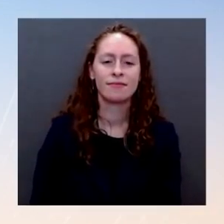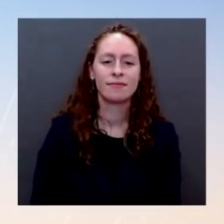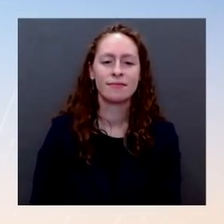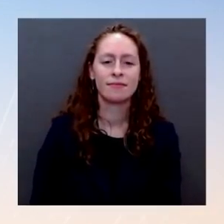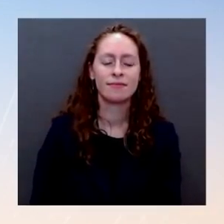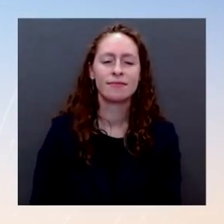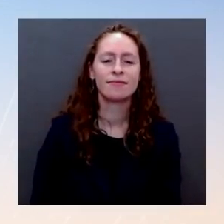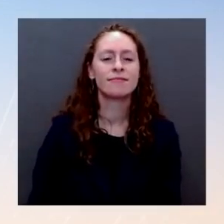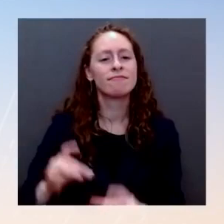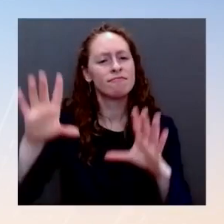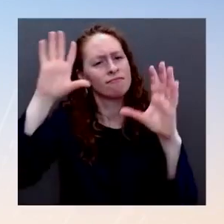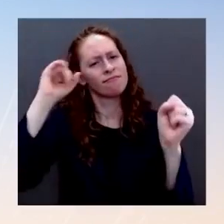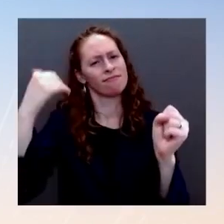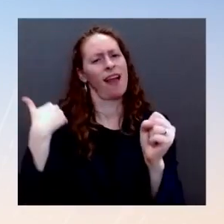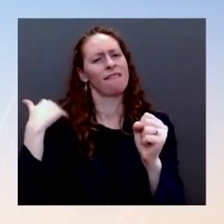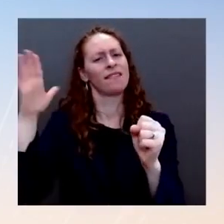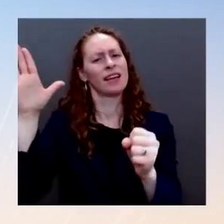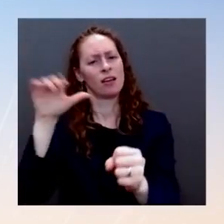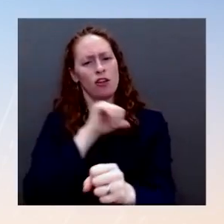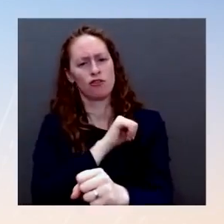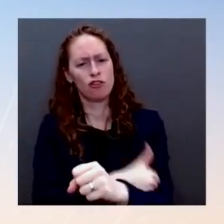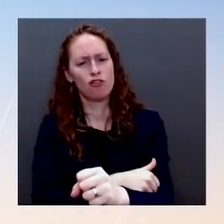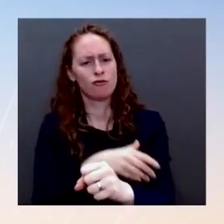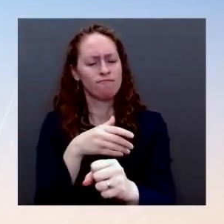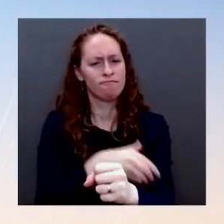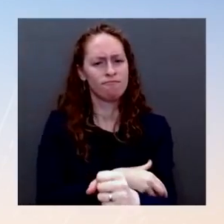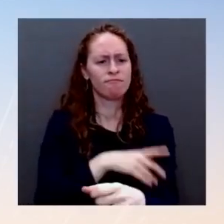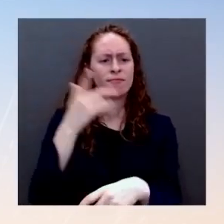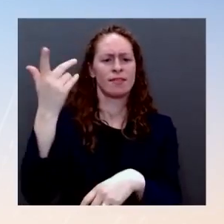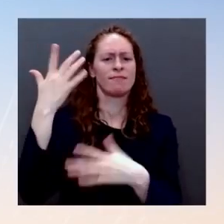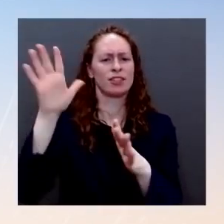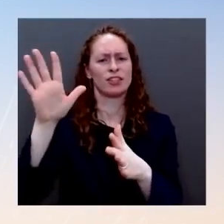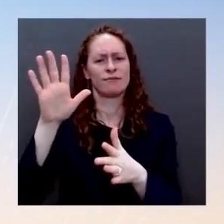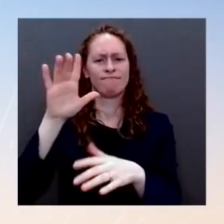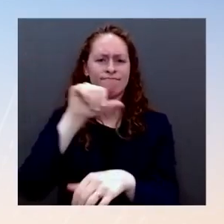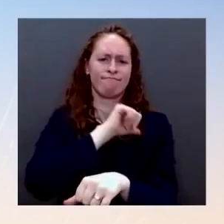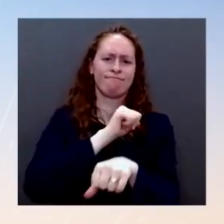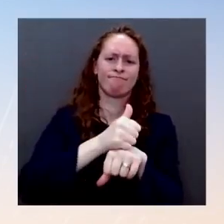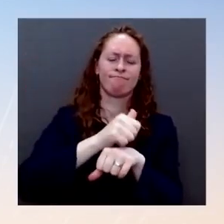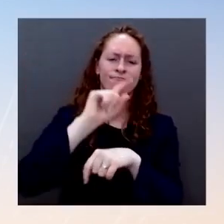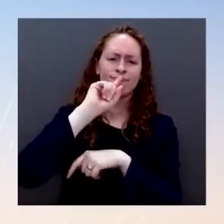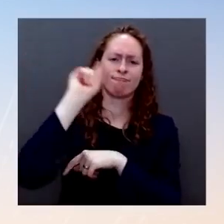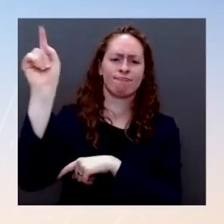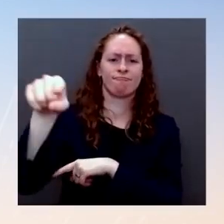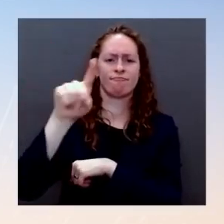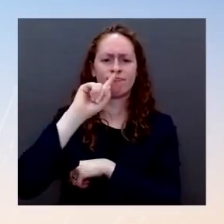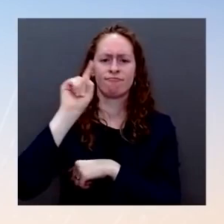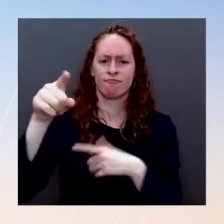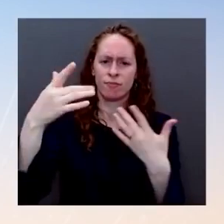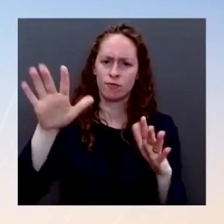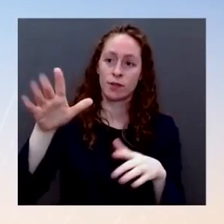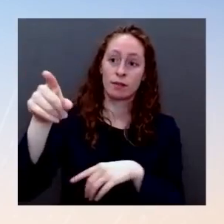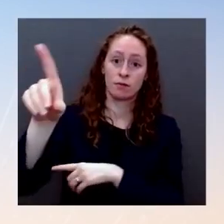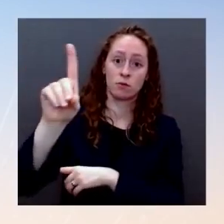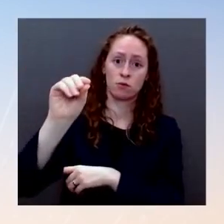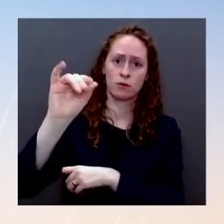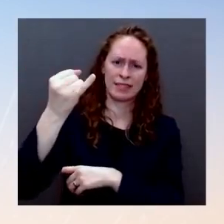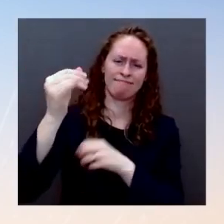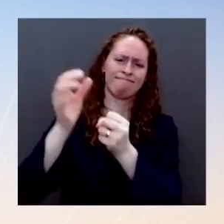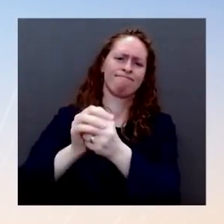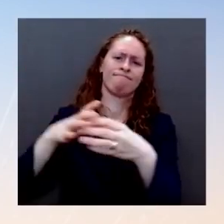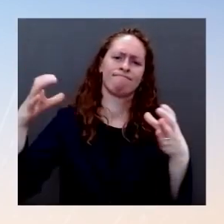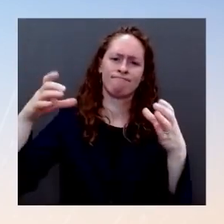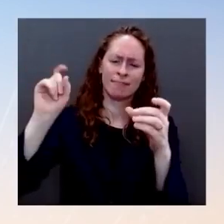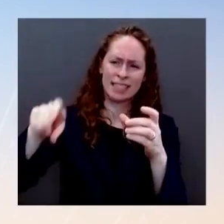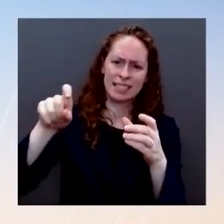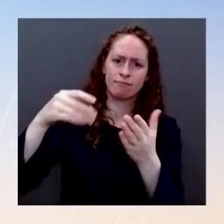historic executive order early in his presidency, supporting the efforts of the Department of Justice to increase funding for the protection of people's fundamental